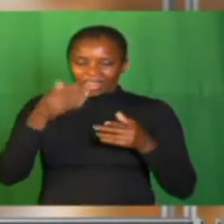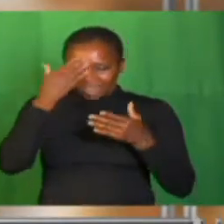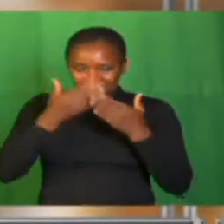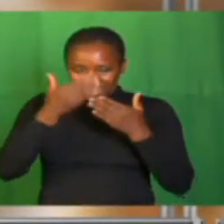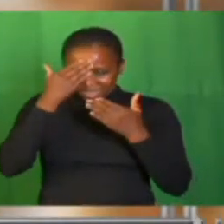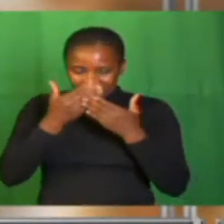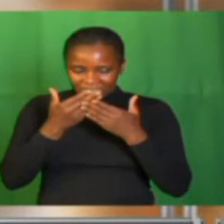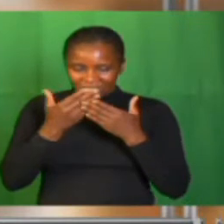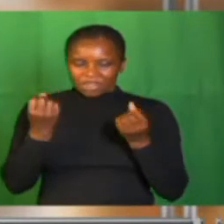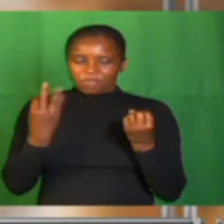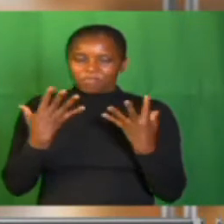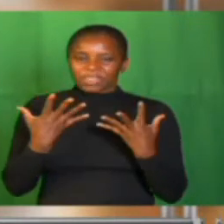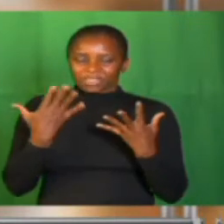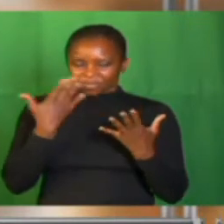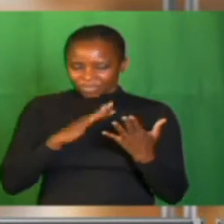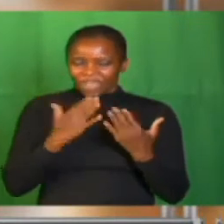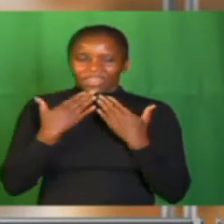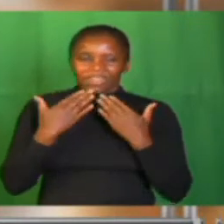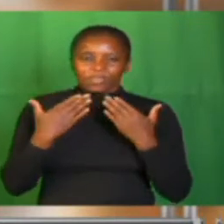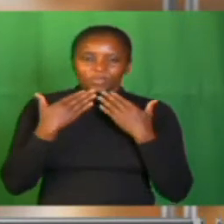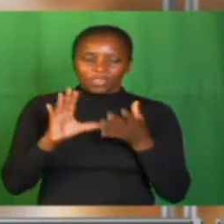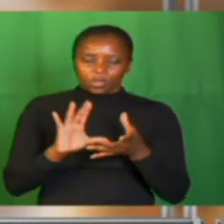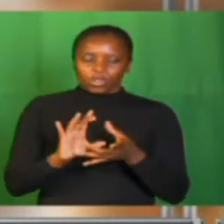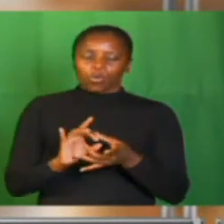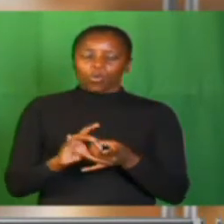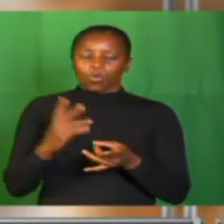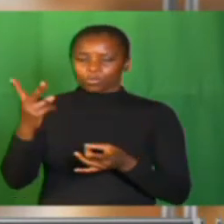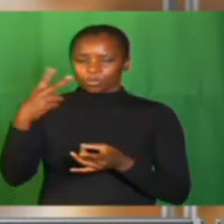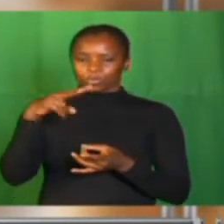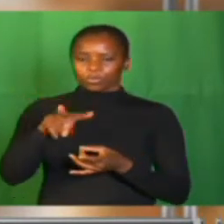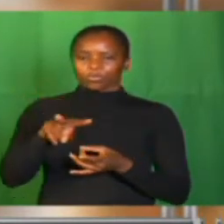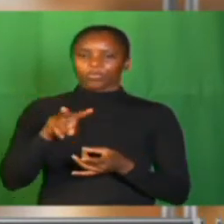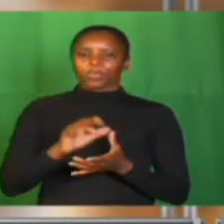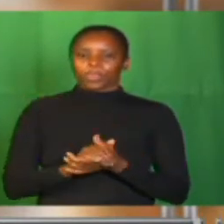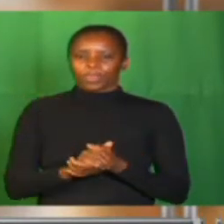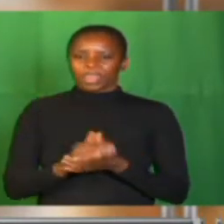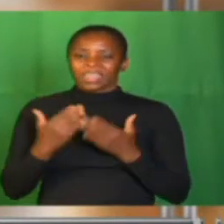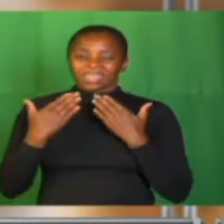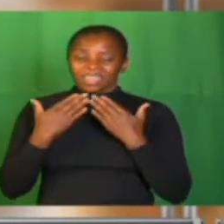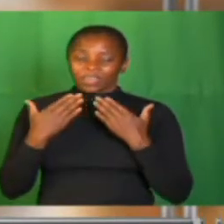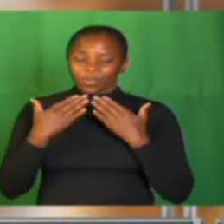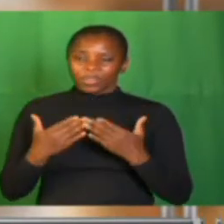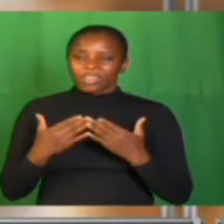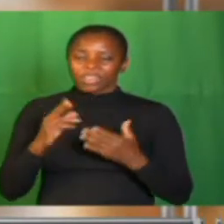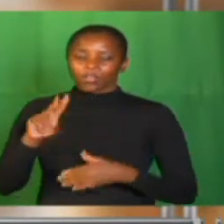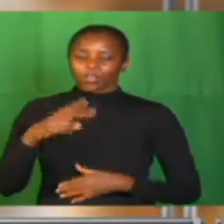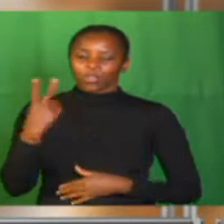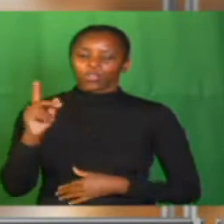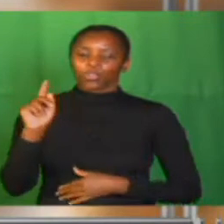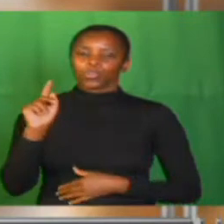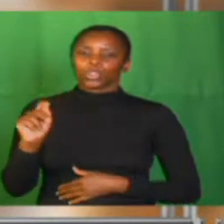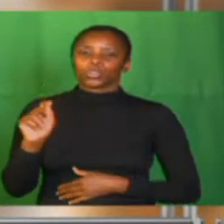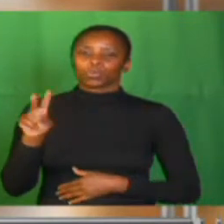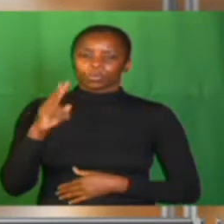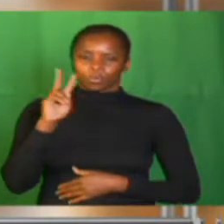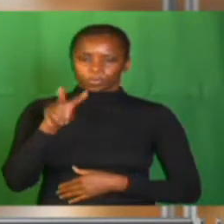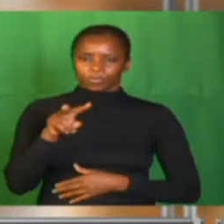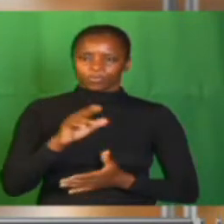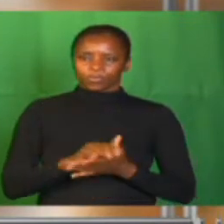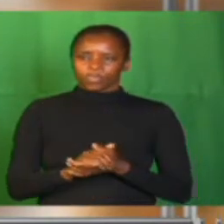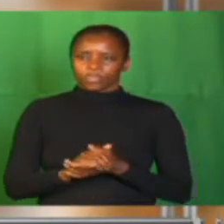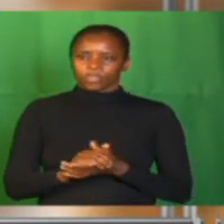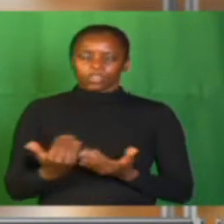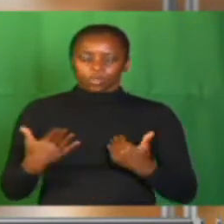for joining us. Thank you to the viewer for watching. And thank you to those who are watching on YouTube. We see you guys. Do